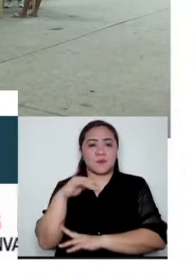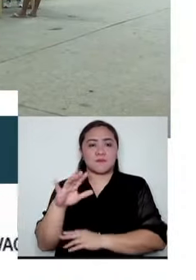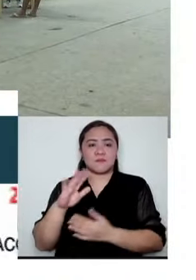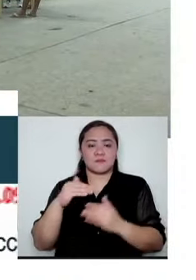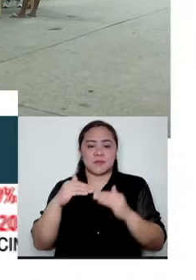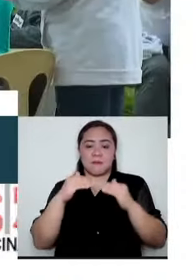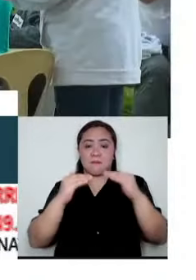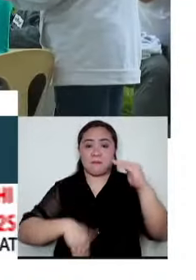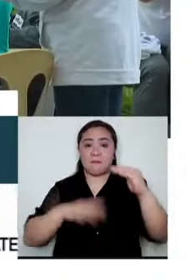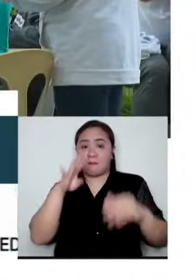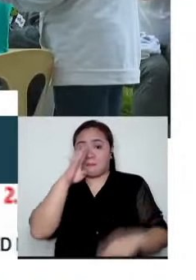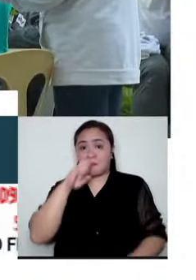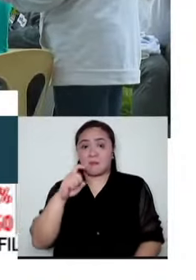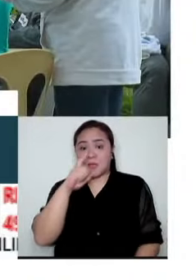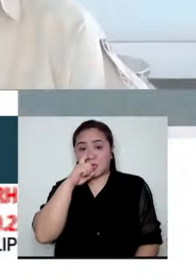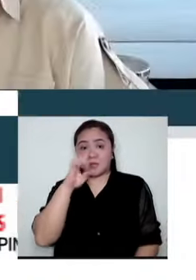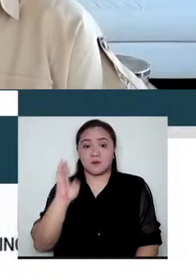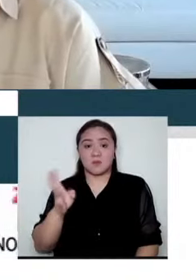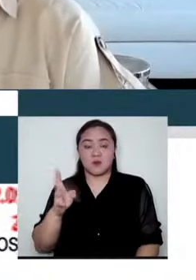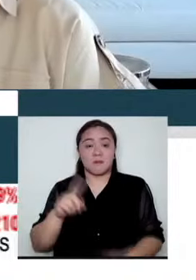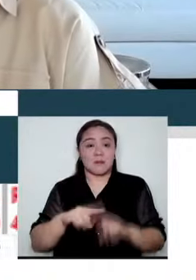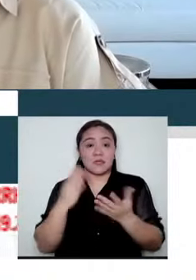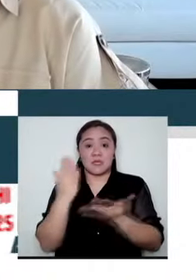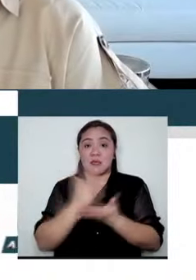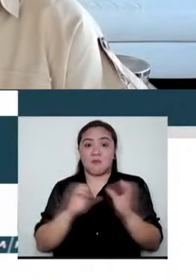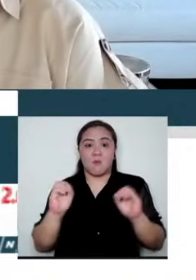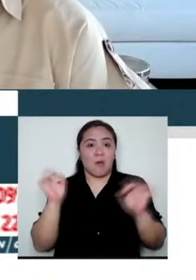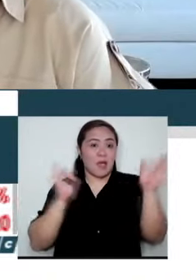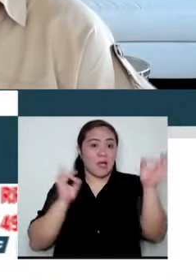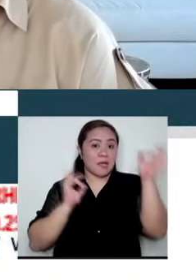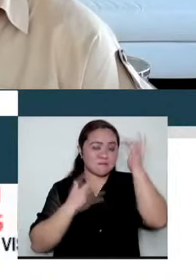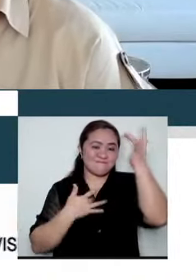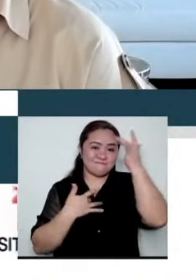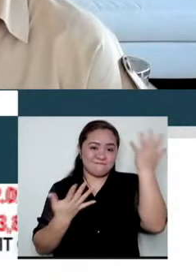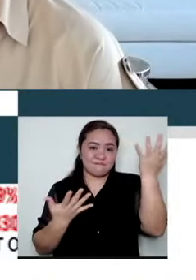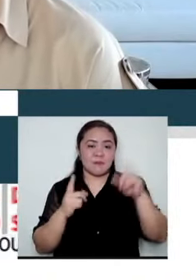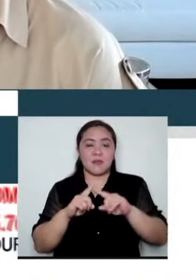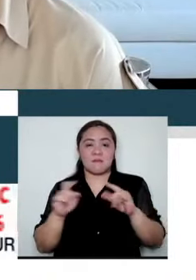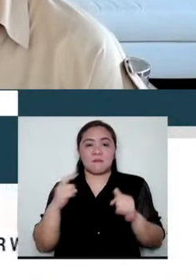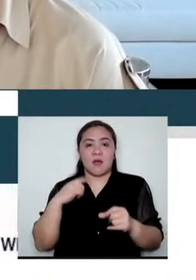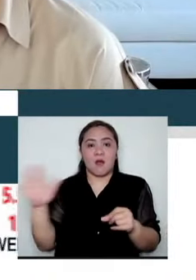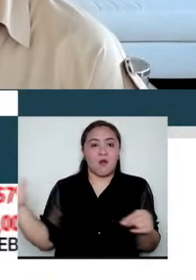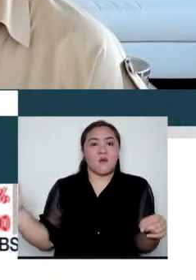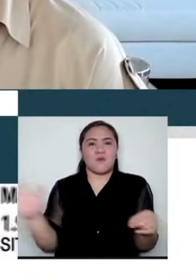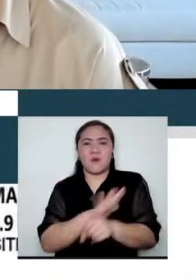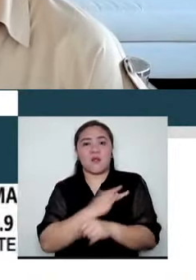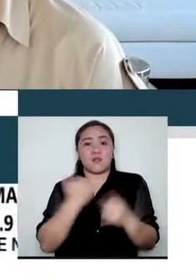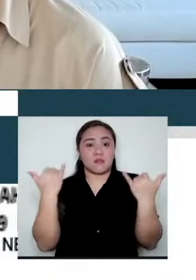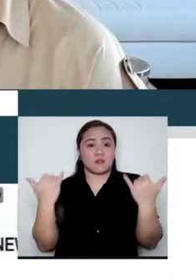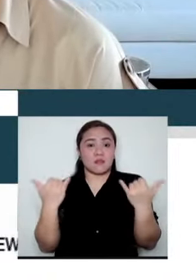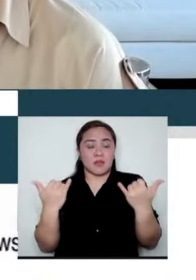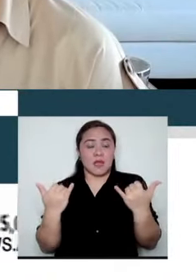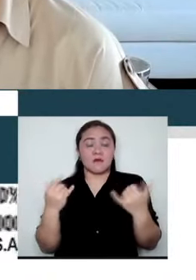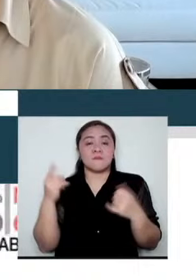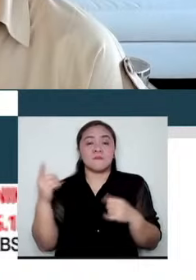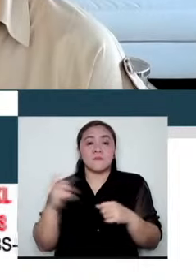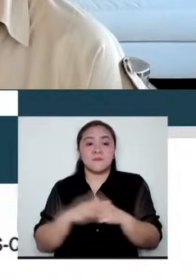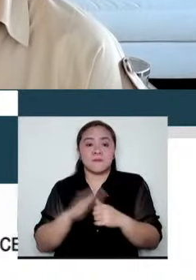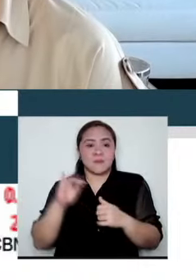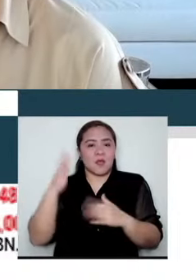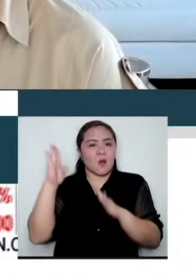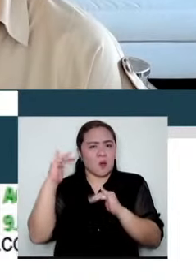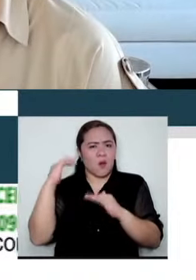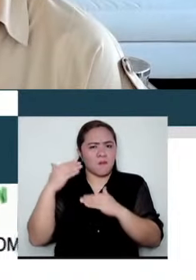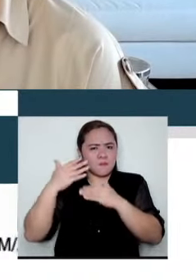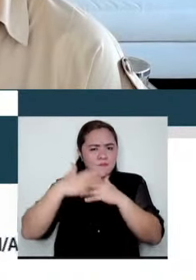some even don't have comorbidities. So as of the moment, we haven't reached our full capacity. But I think time will come that since